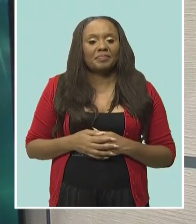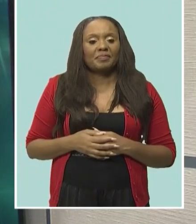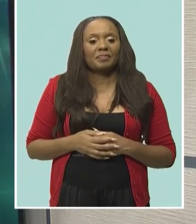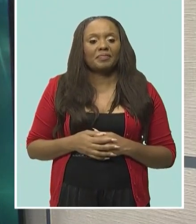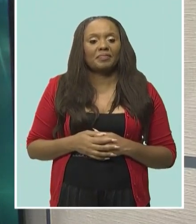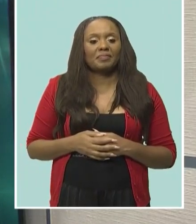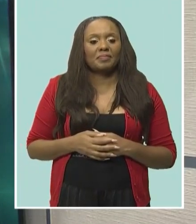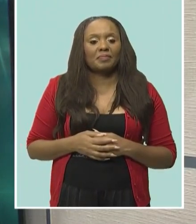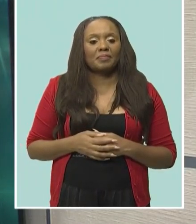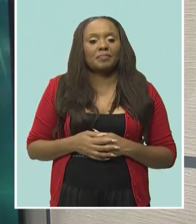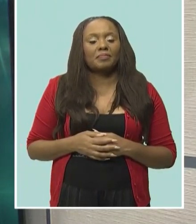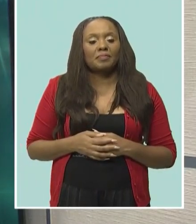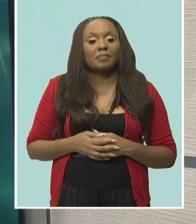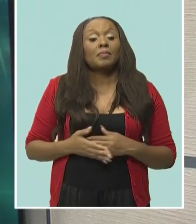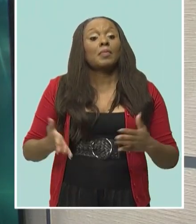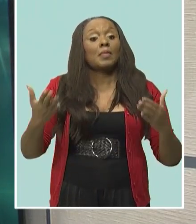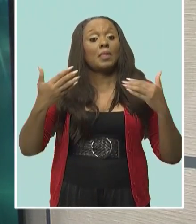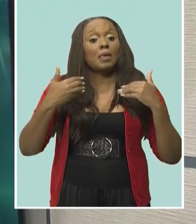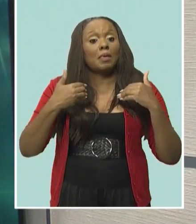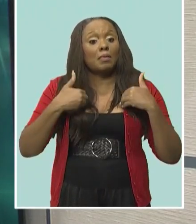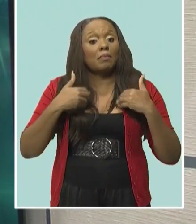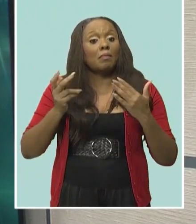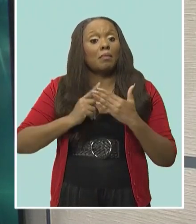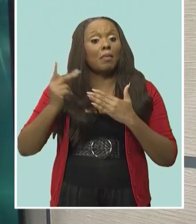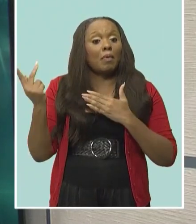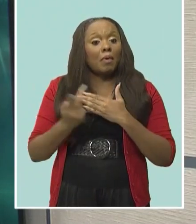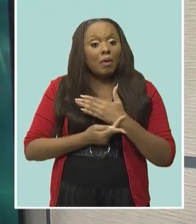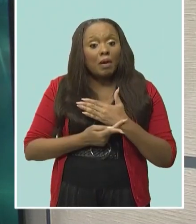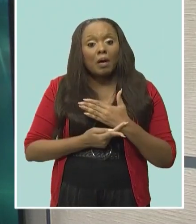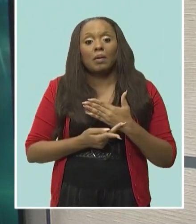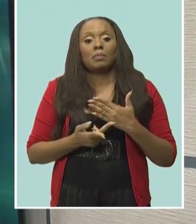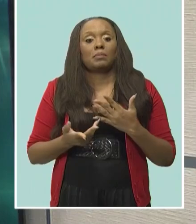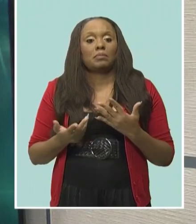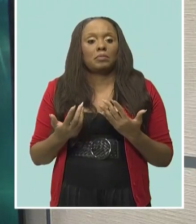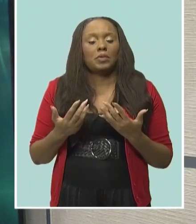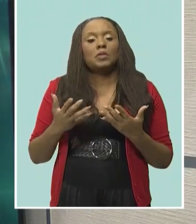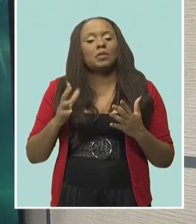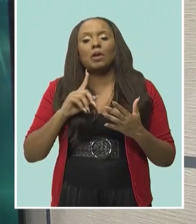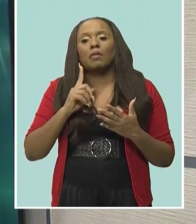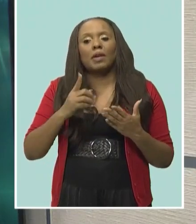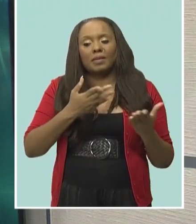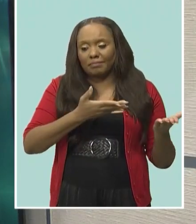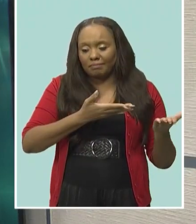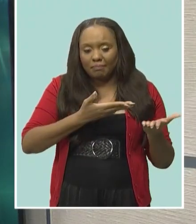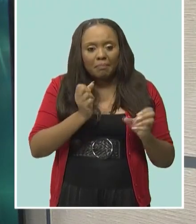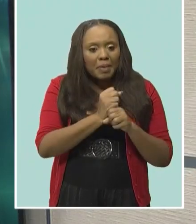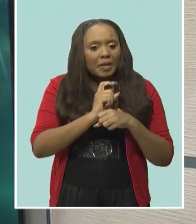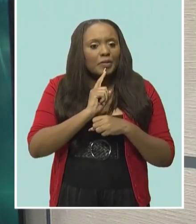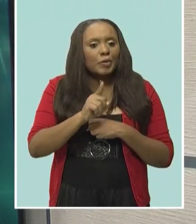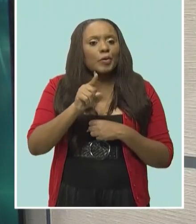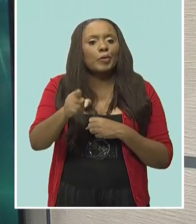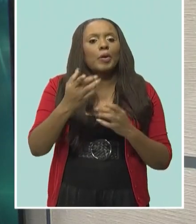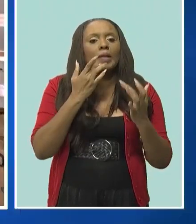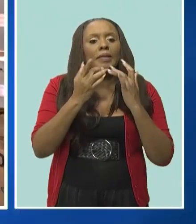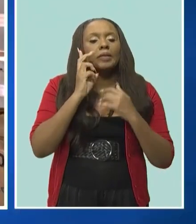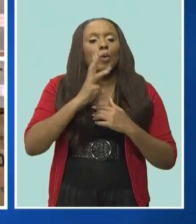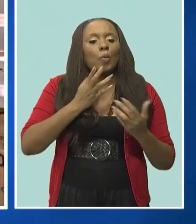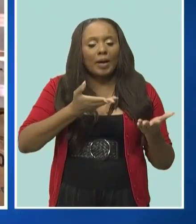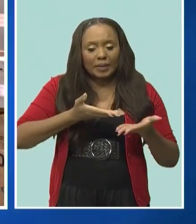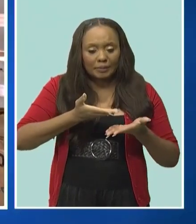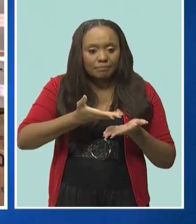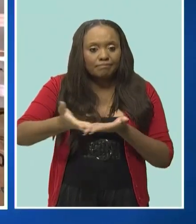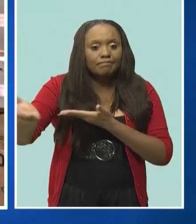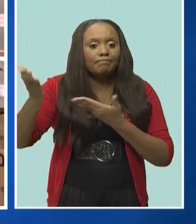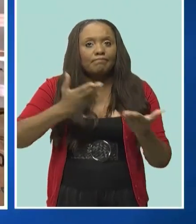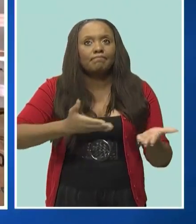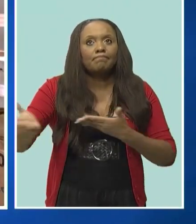The sales executive says they have embarked on an outreach program aimed at taking the wine to the people. We're also at